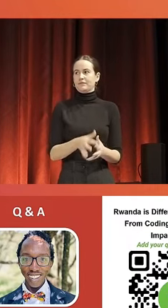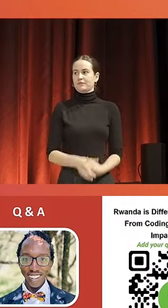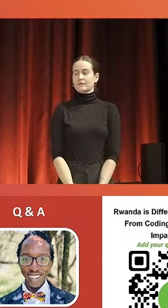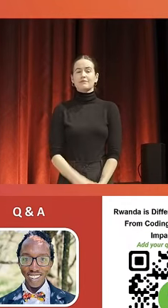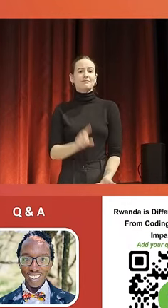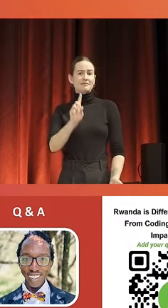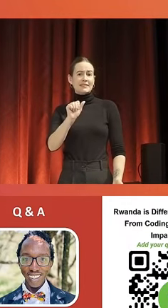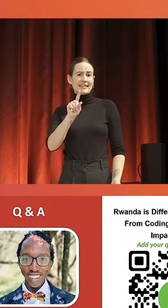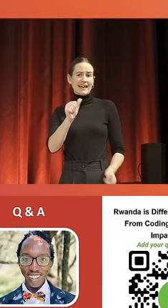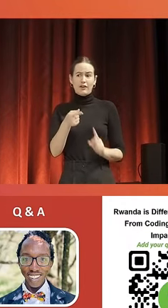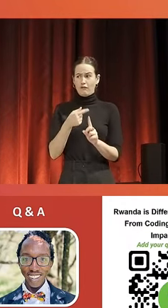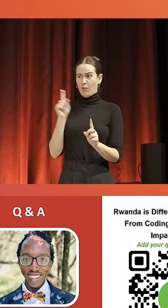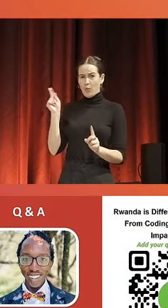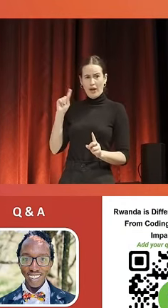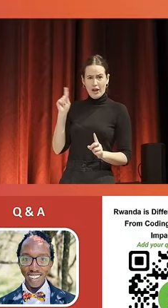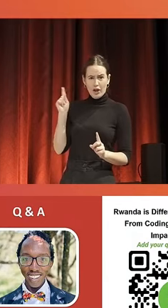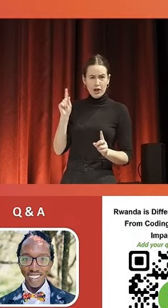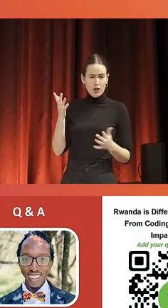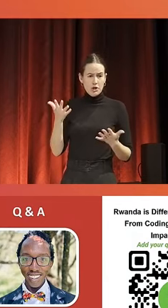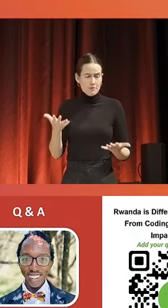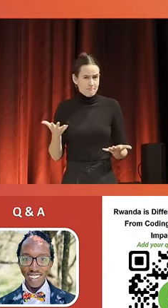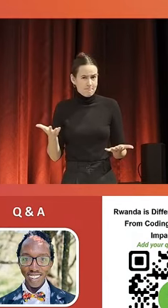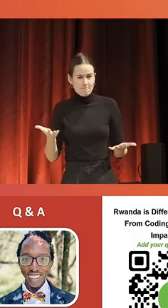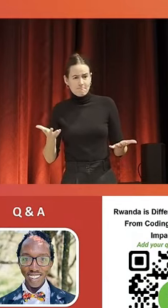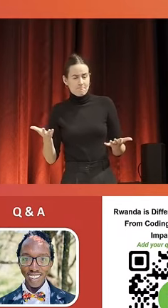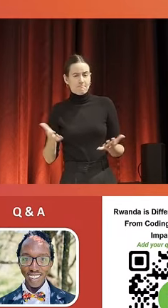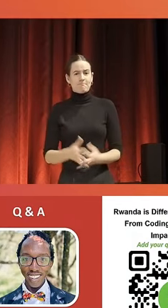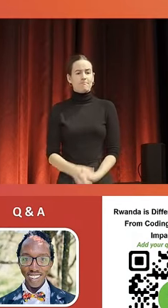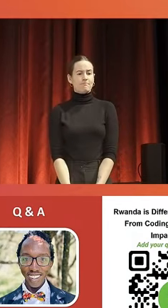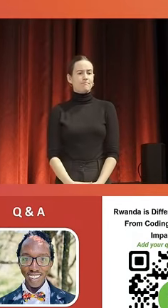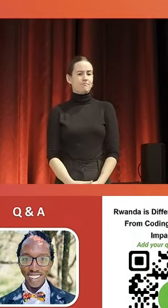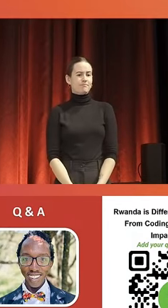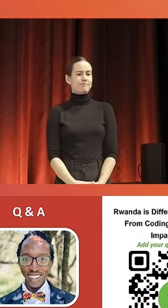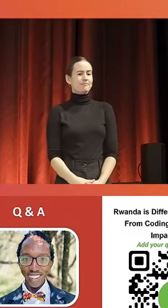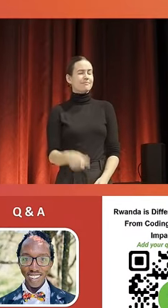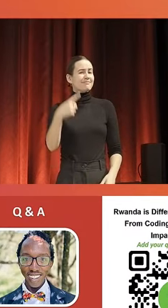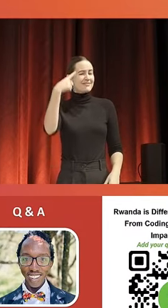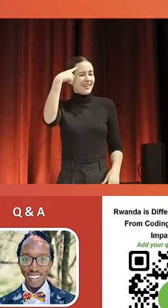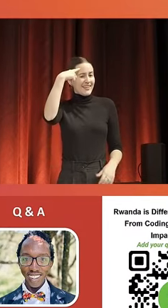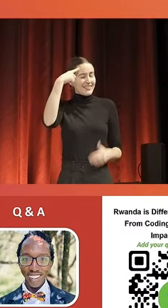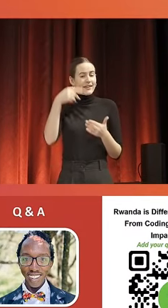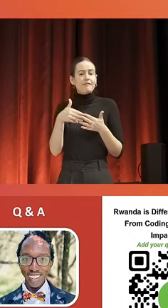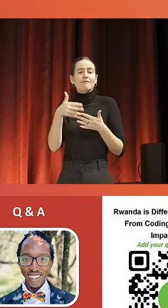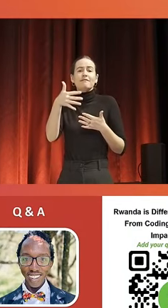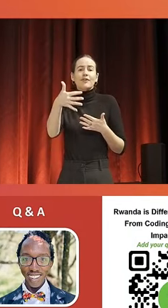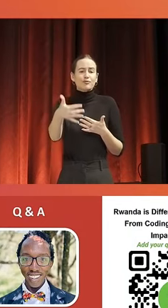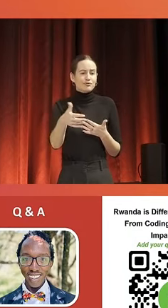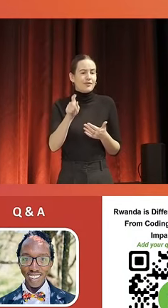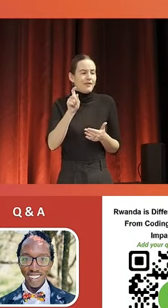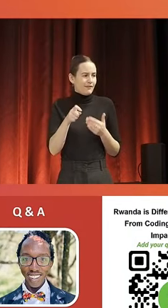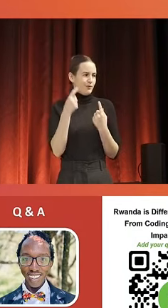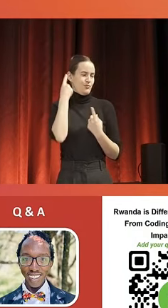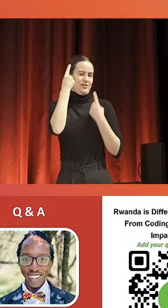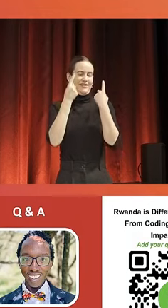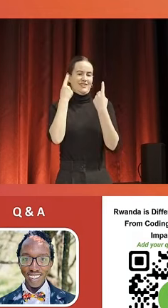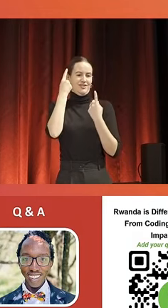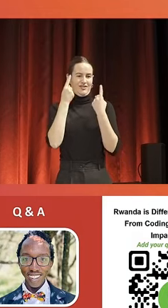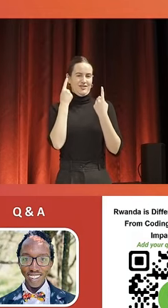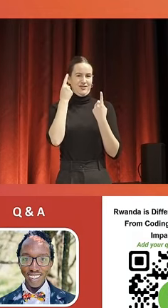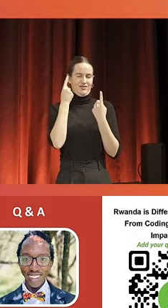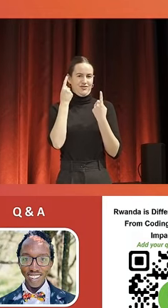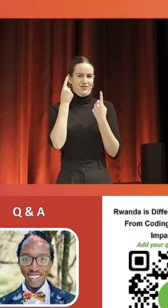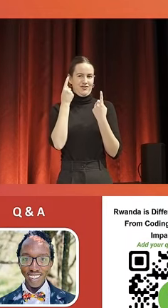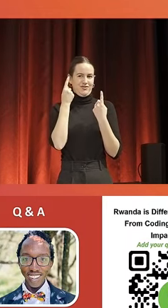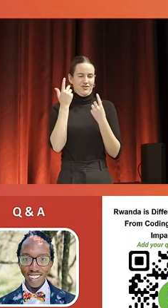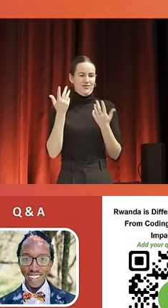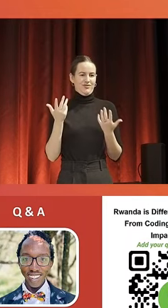from, and I believe that eventually we have to think about all kinds of